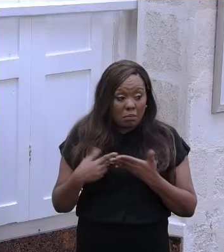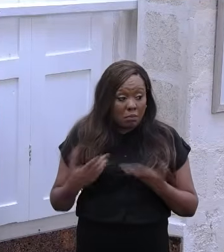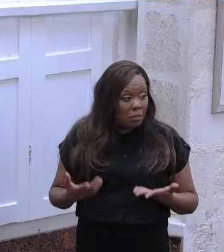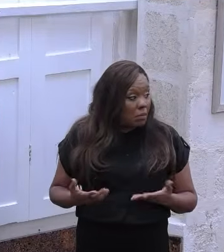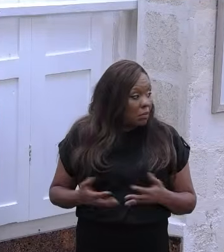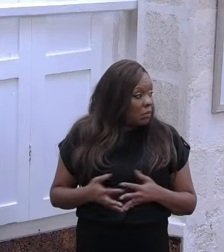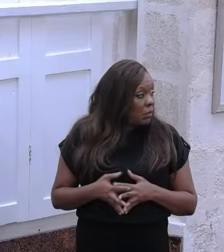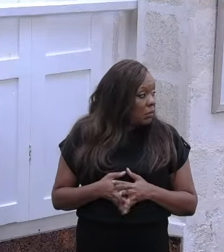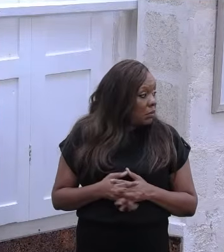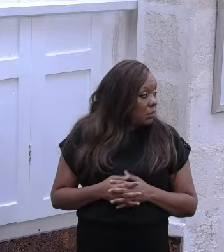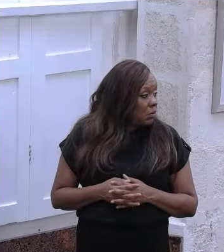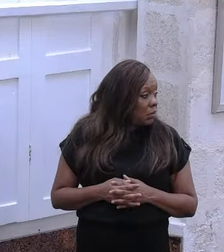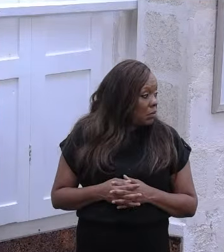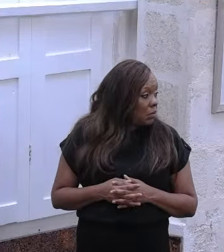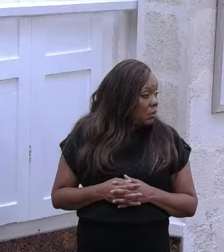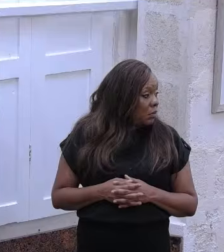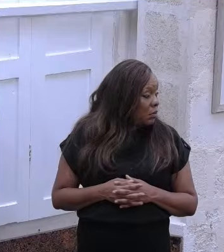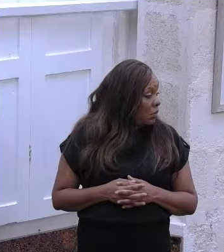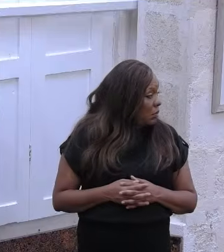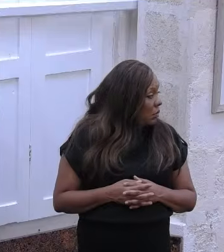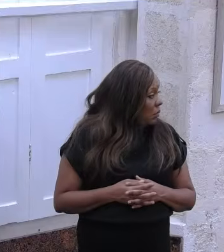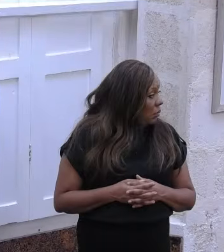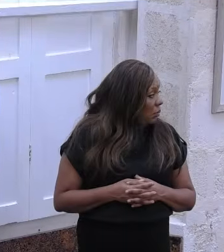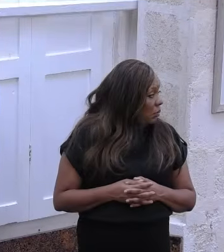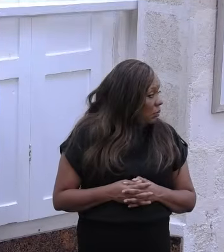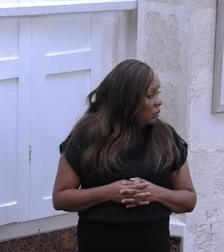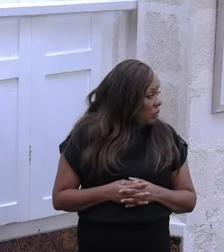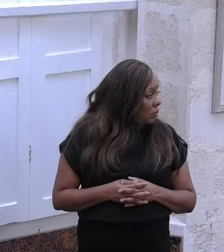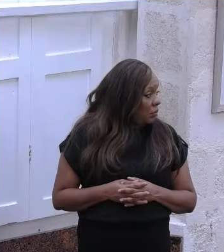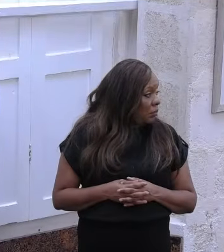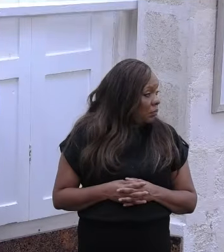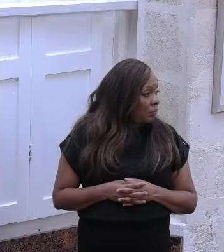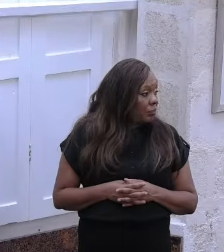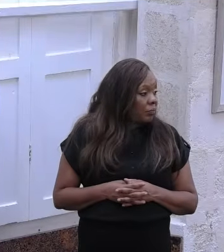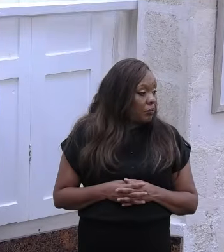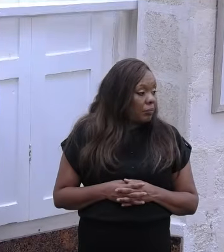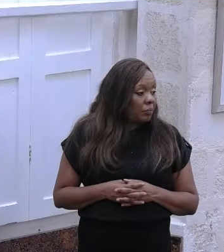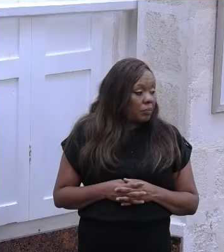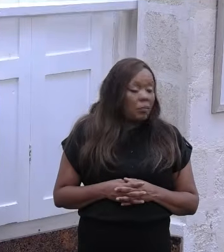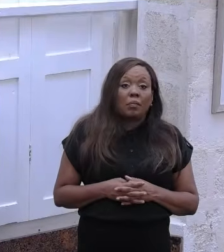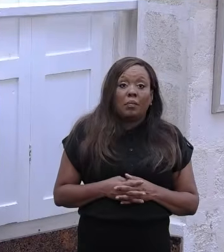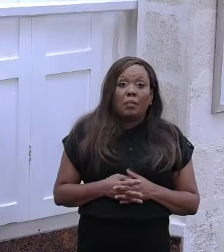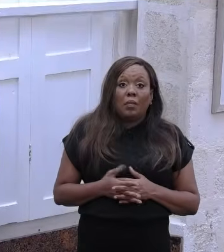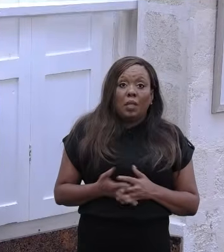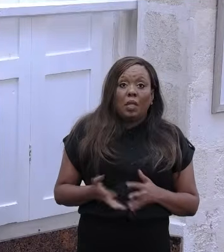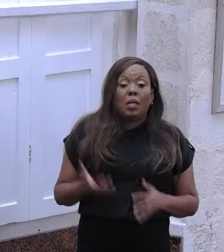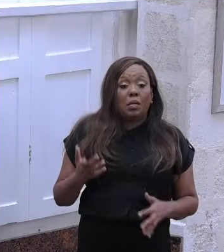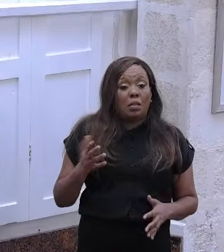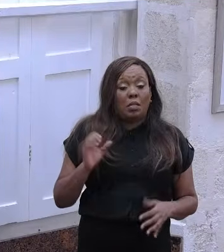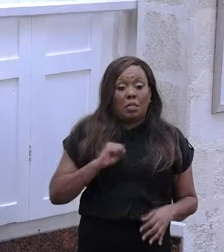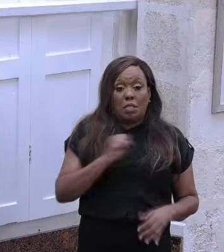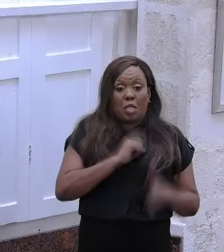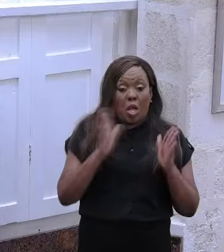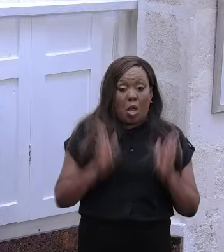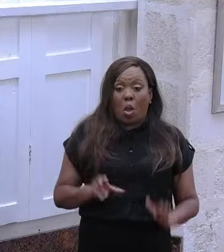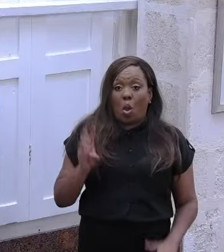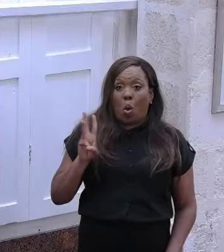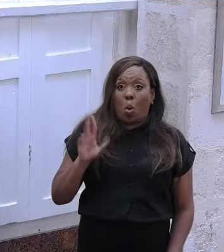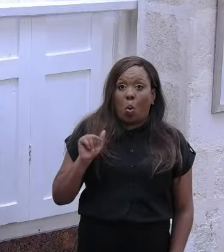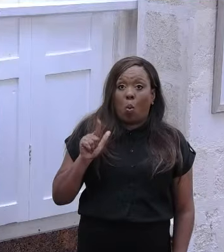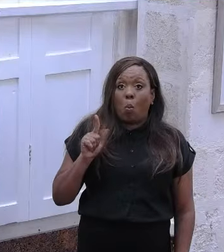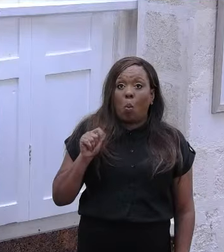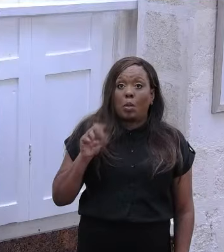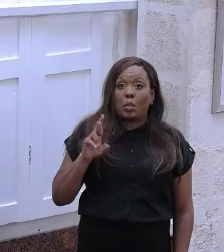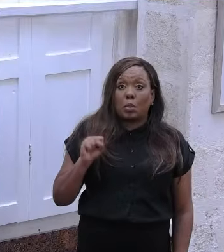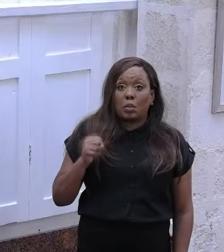But we've taken what you said into consideration, Senator Walters. And